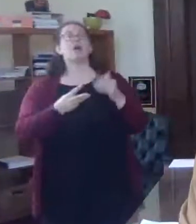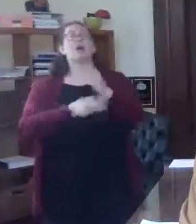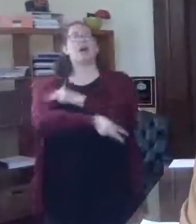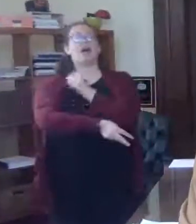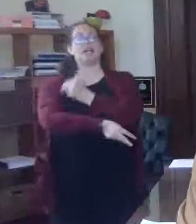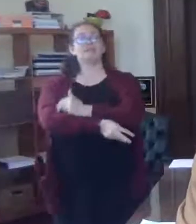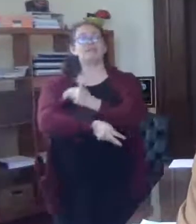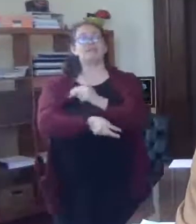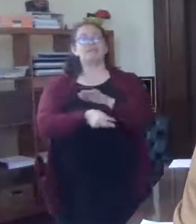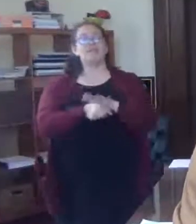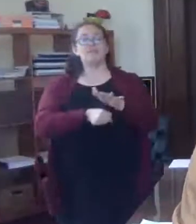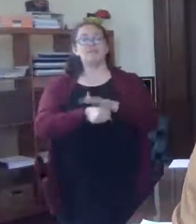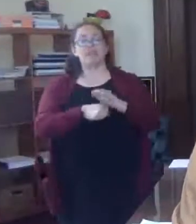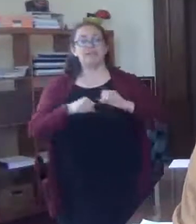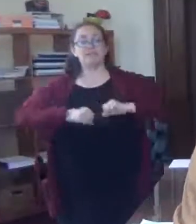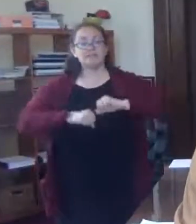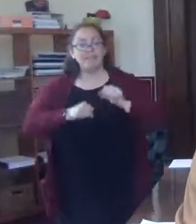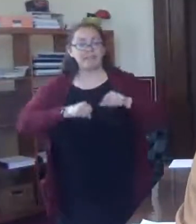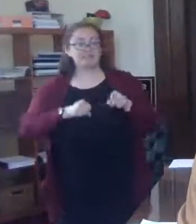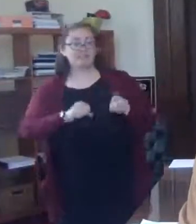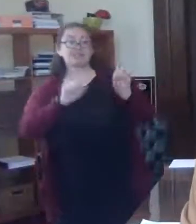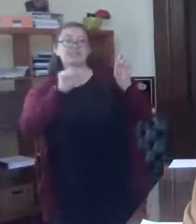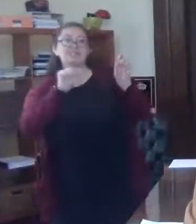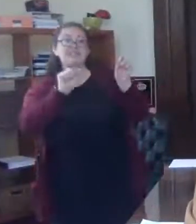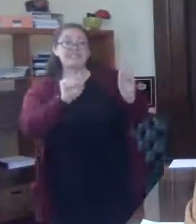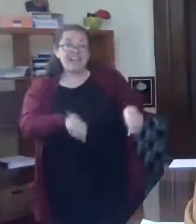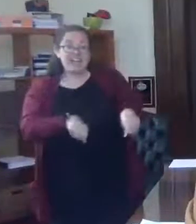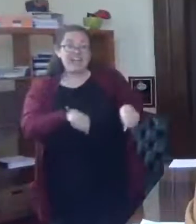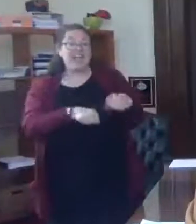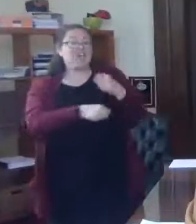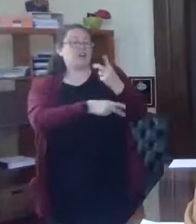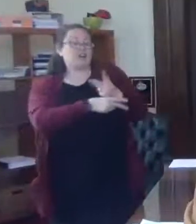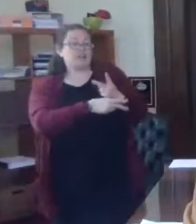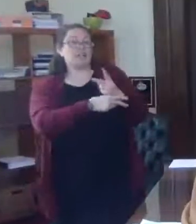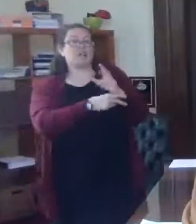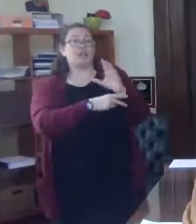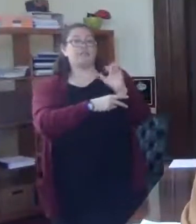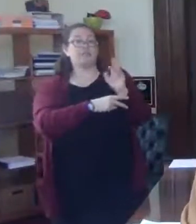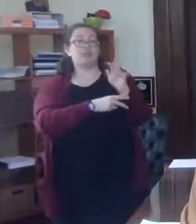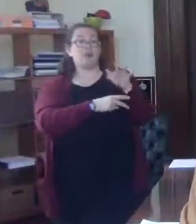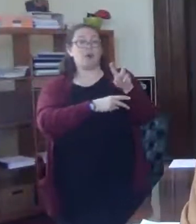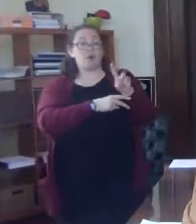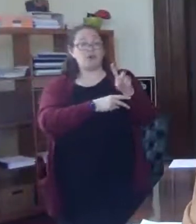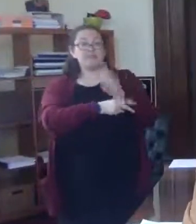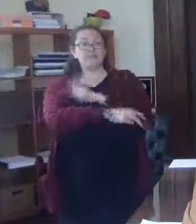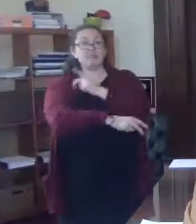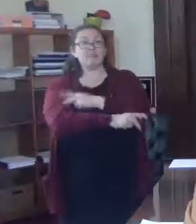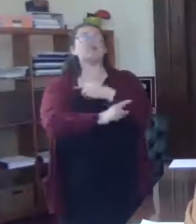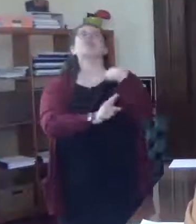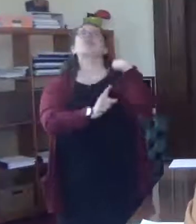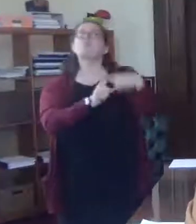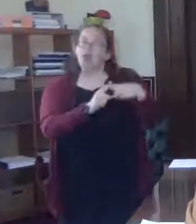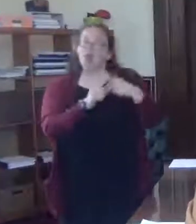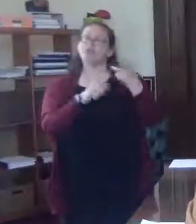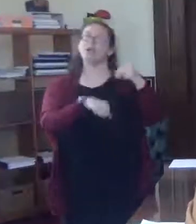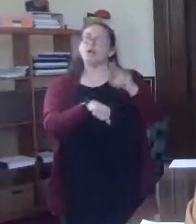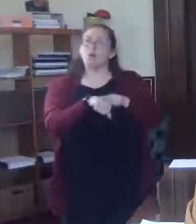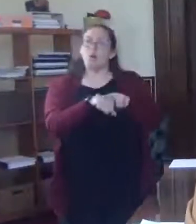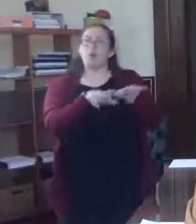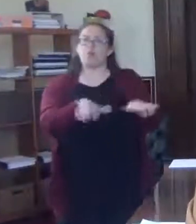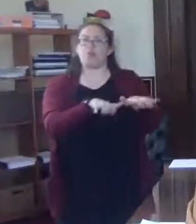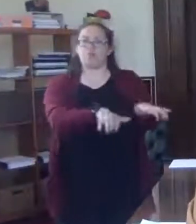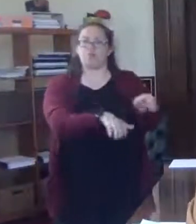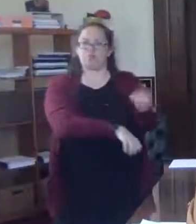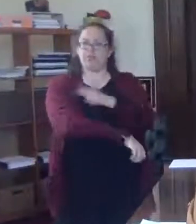capacity to take care of COVID patients sort of in the normal course of business. So it's all three of those